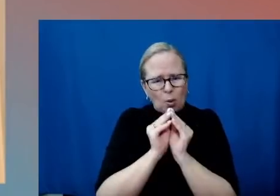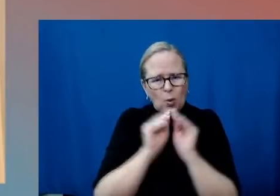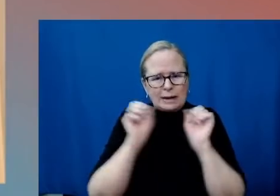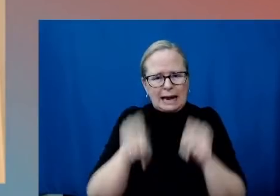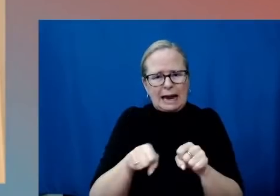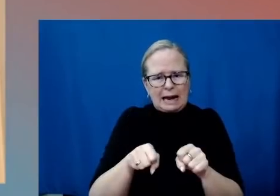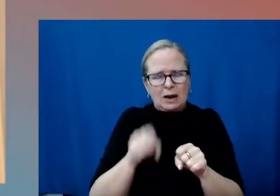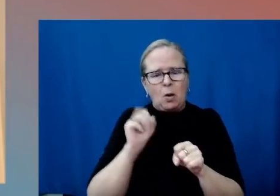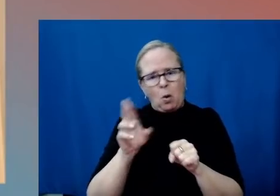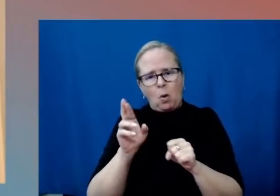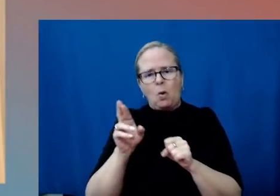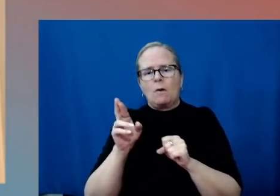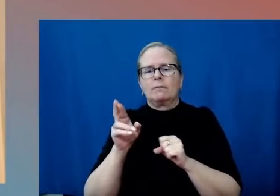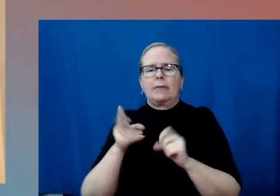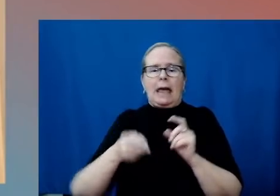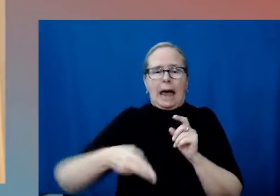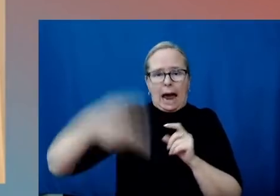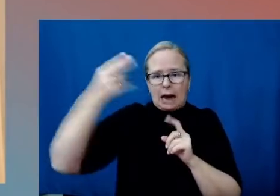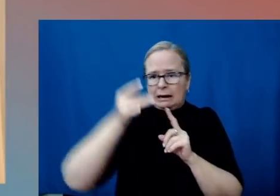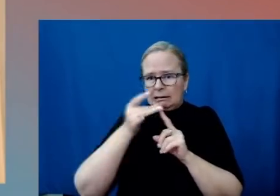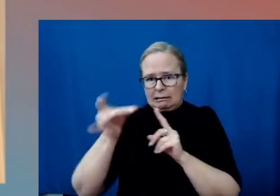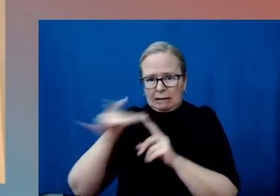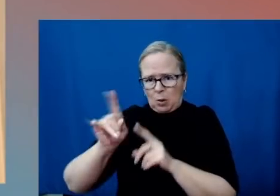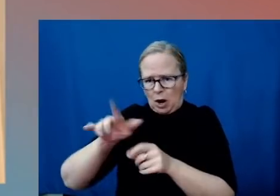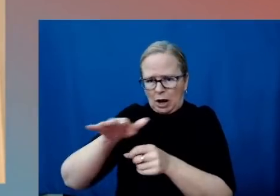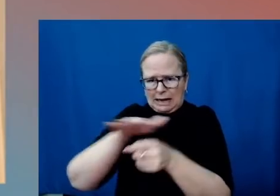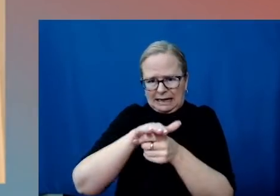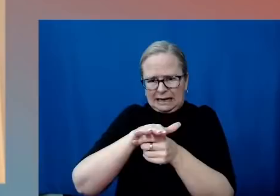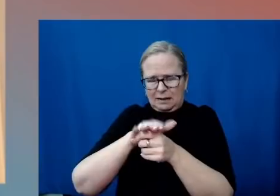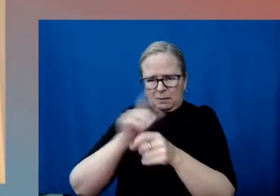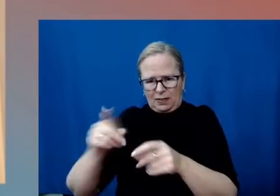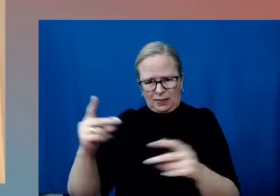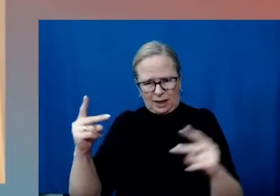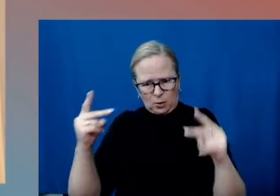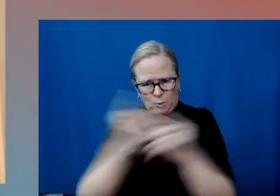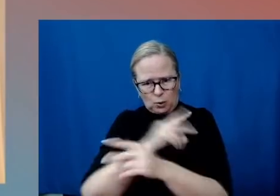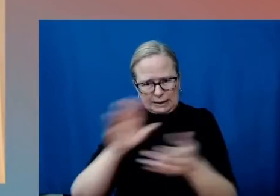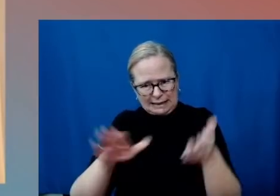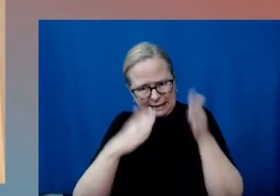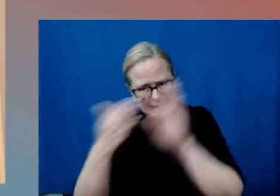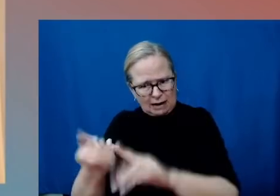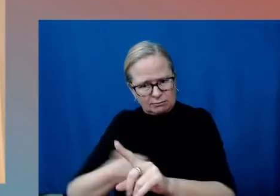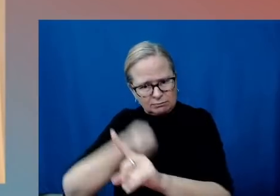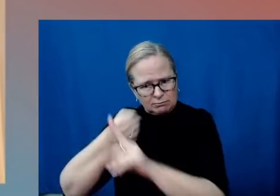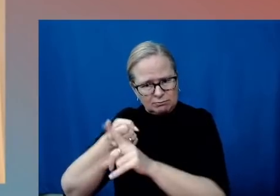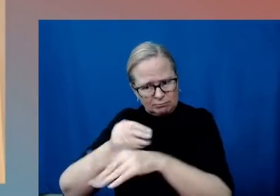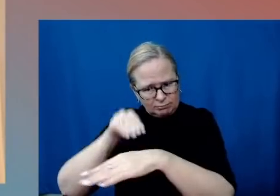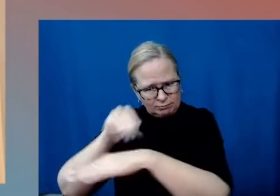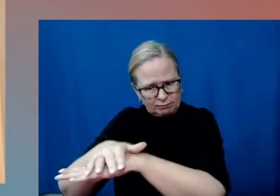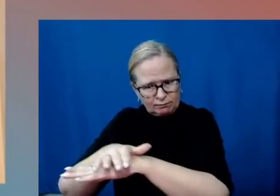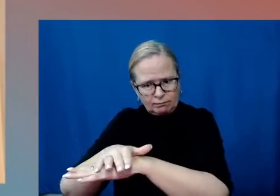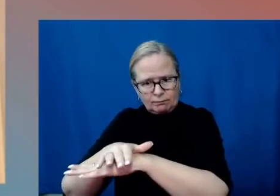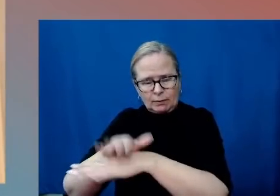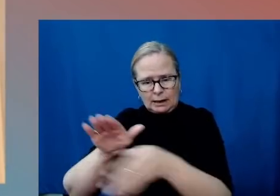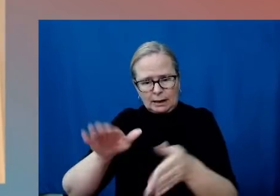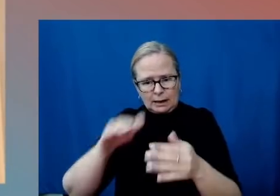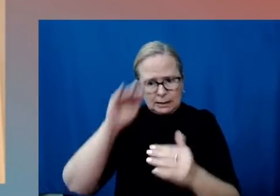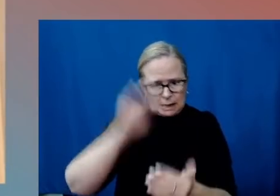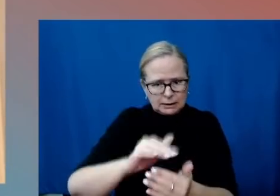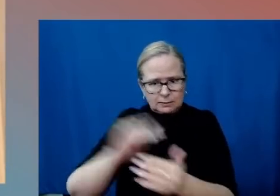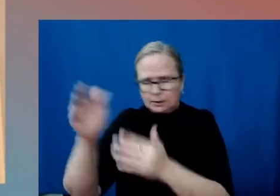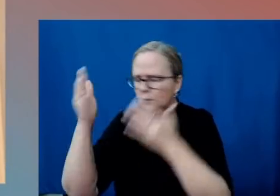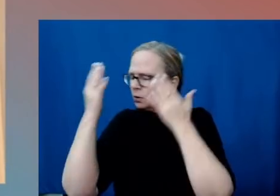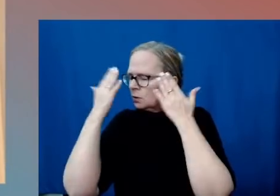more higher intrinsic transmissibility. But whether it will be more deadly or less deadly, we don't